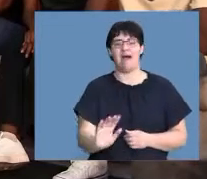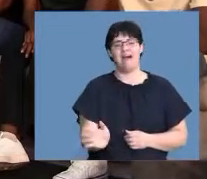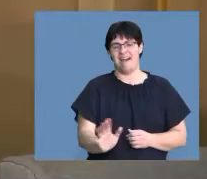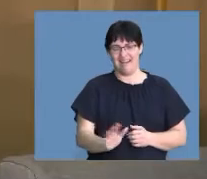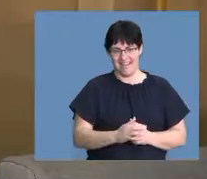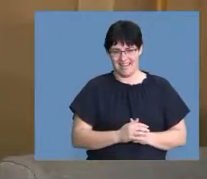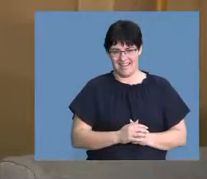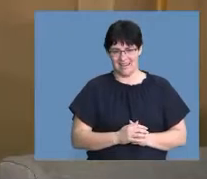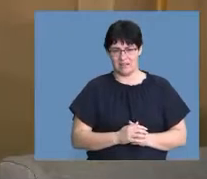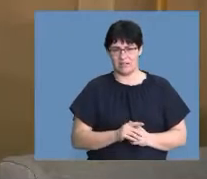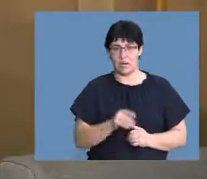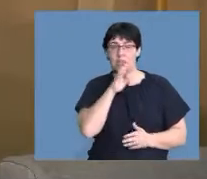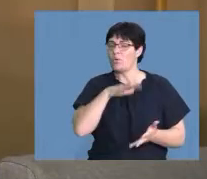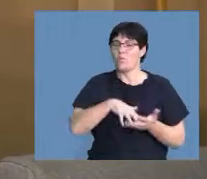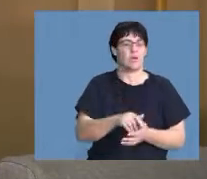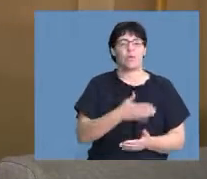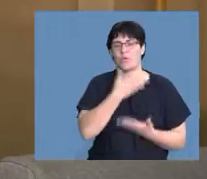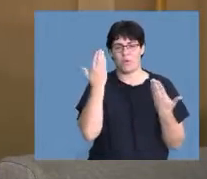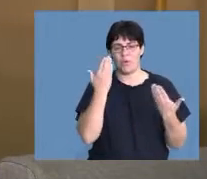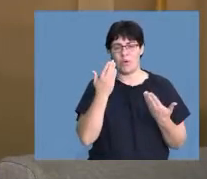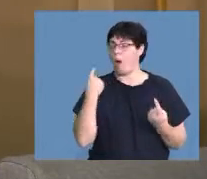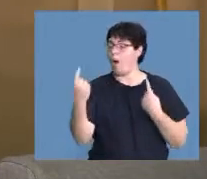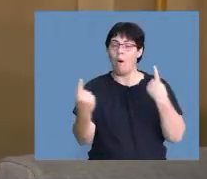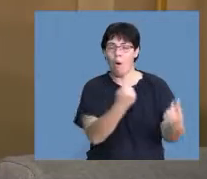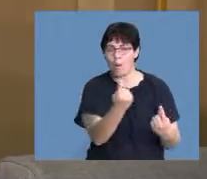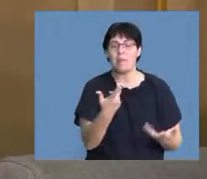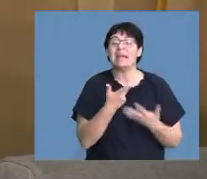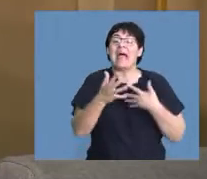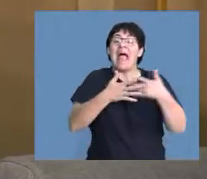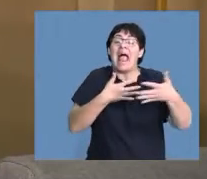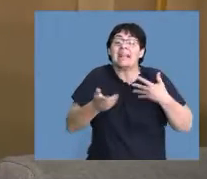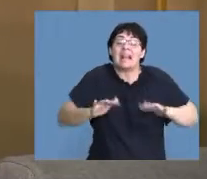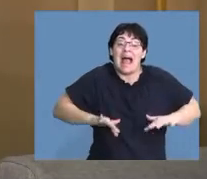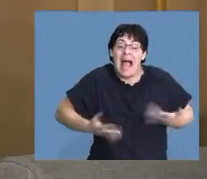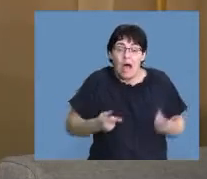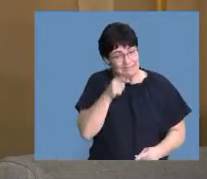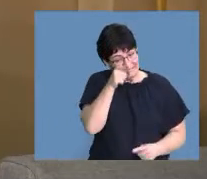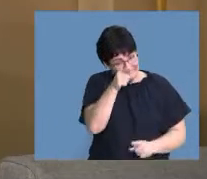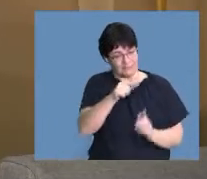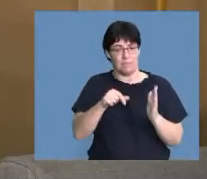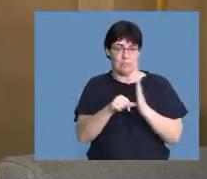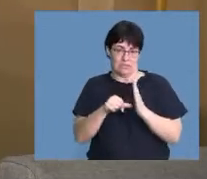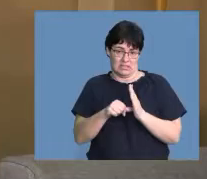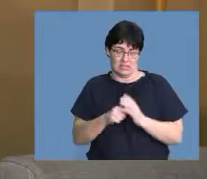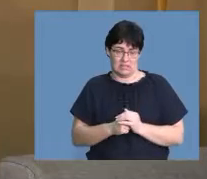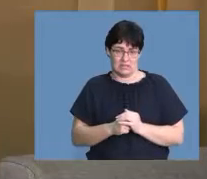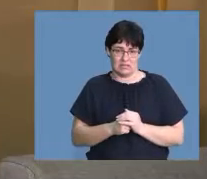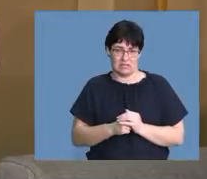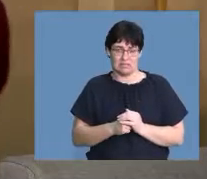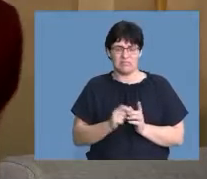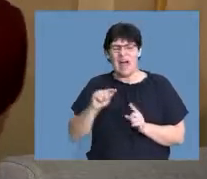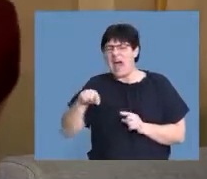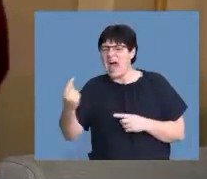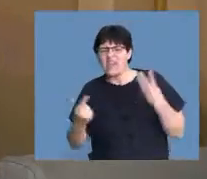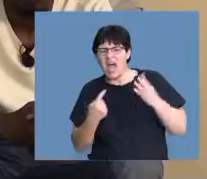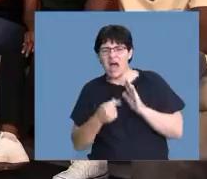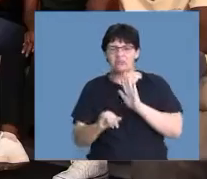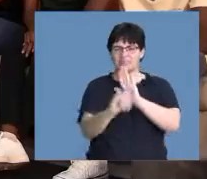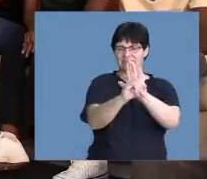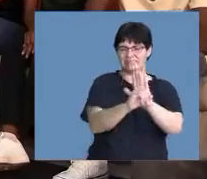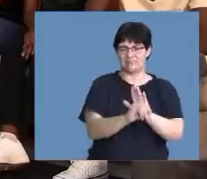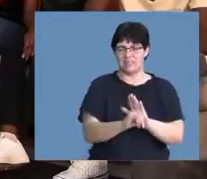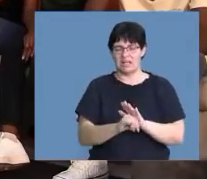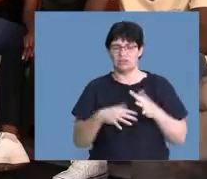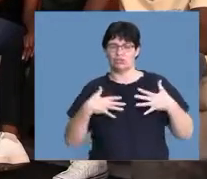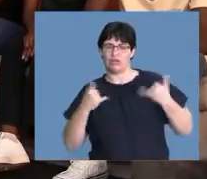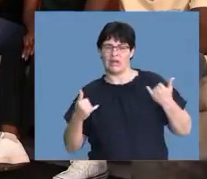anxiety. You are not weak. We all go through it, but it's how we deal with it, as we said. So what are some of the other signs? We've said what